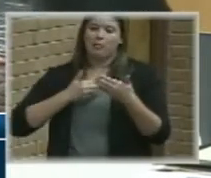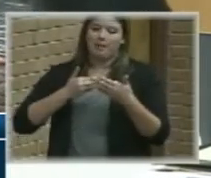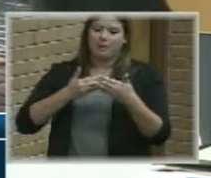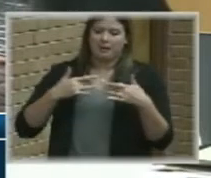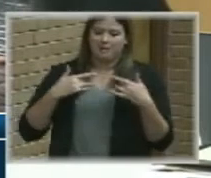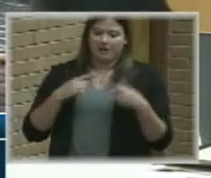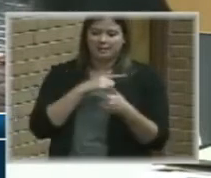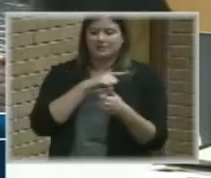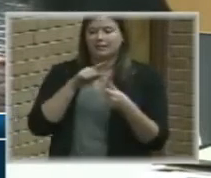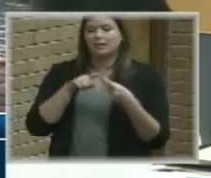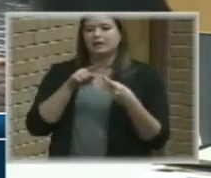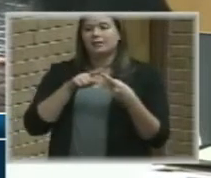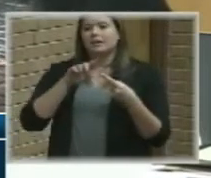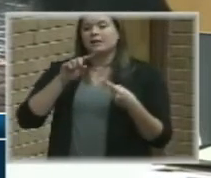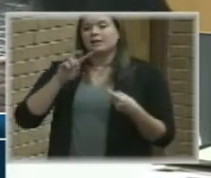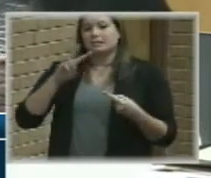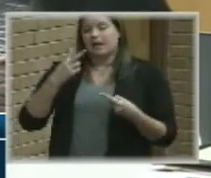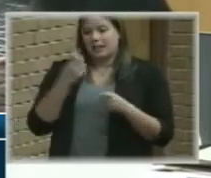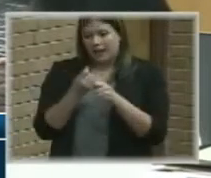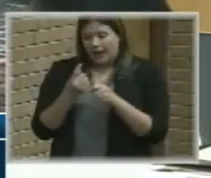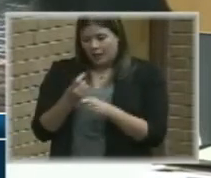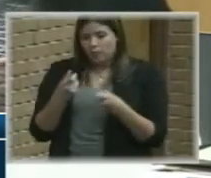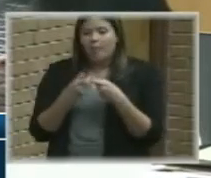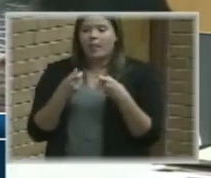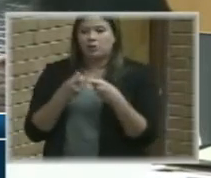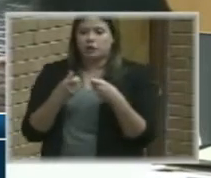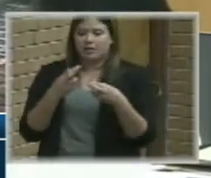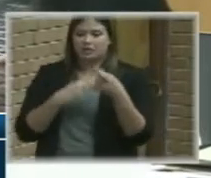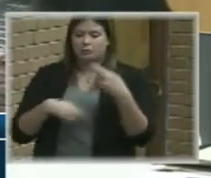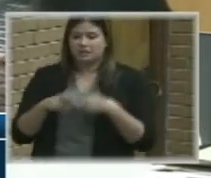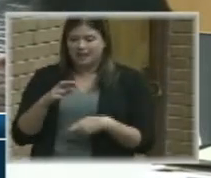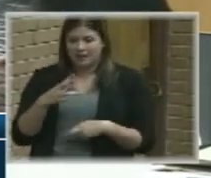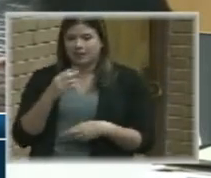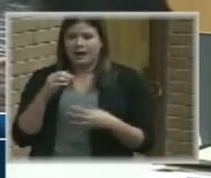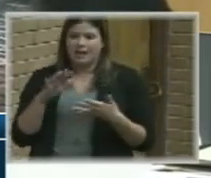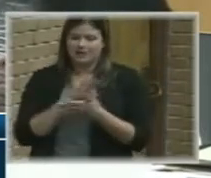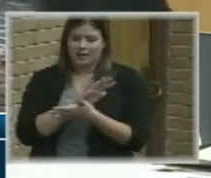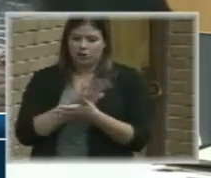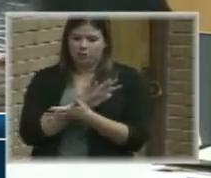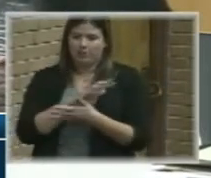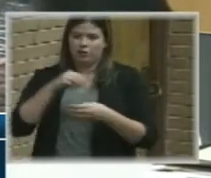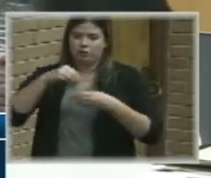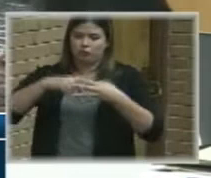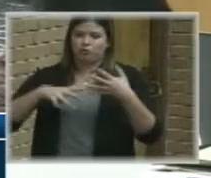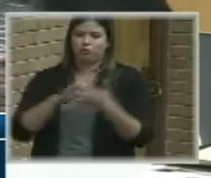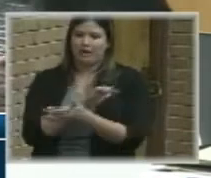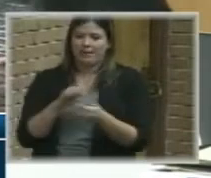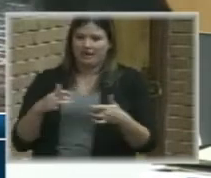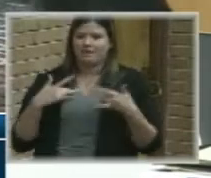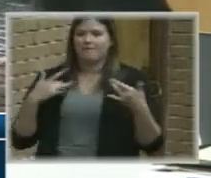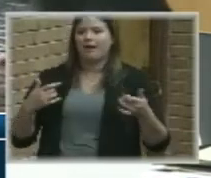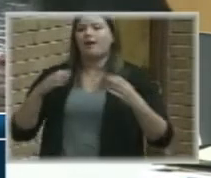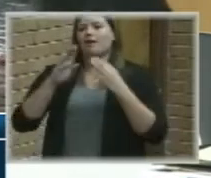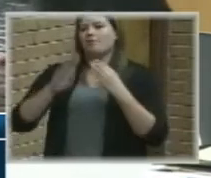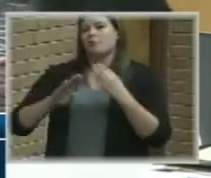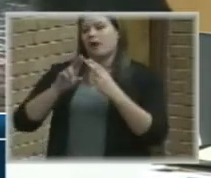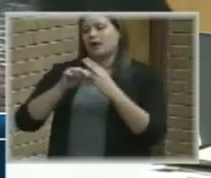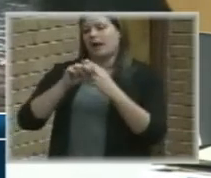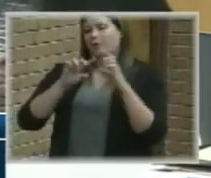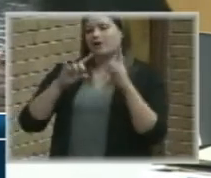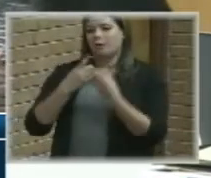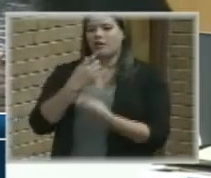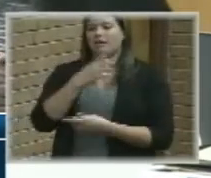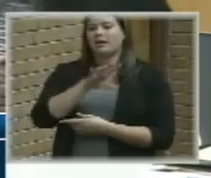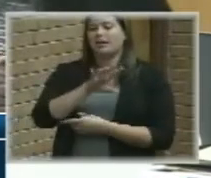We have the semi-annual Electronics Recycling and Document Shredding event at the Brighton Highway Department,